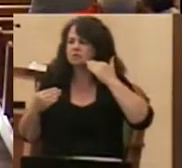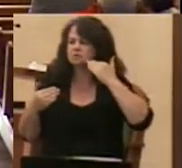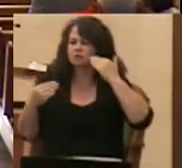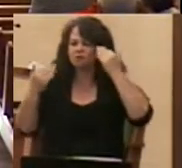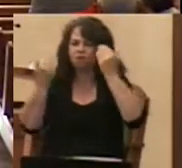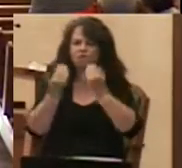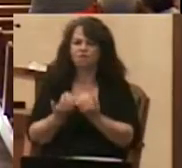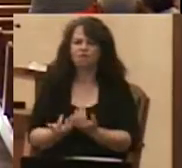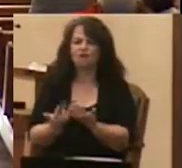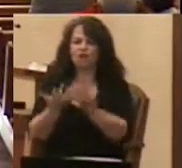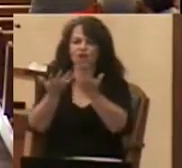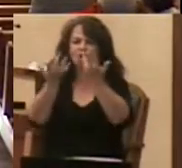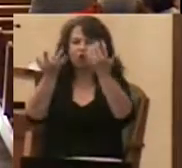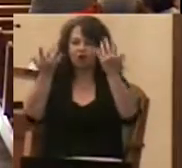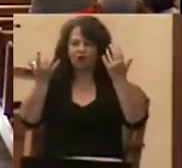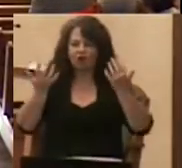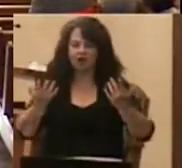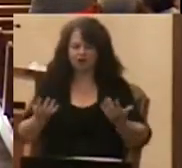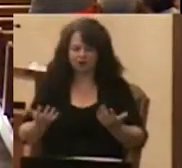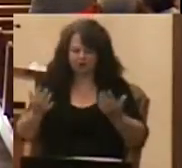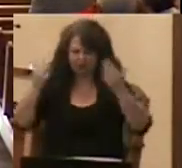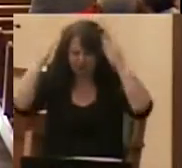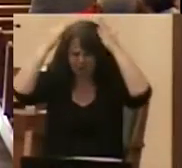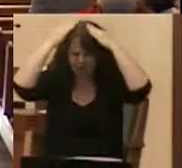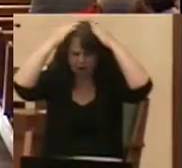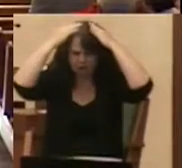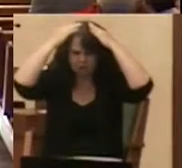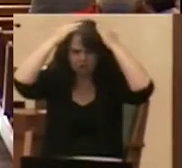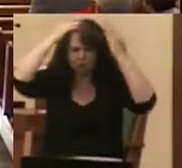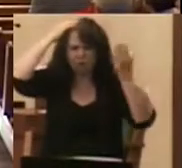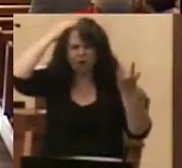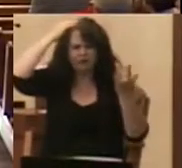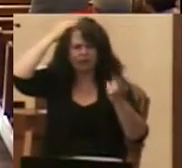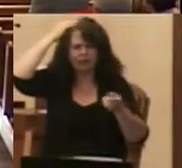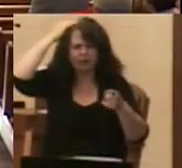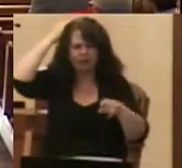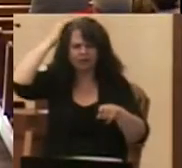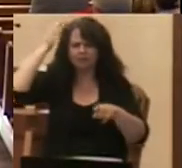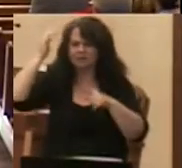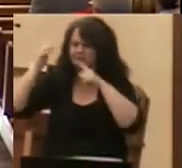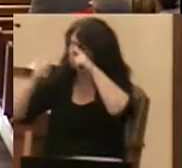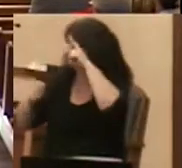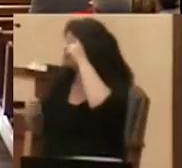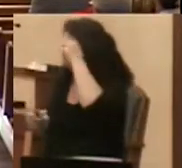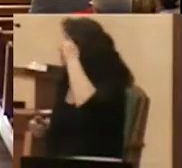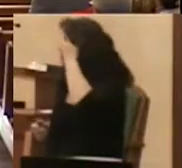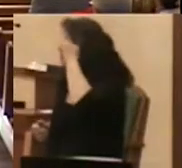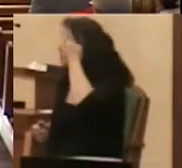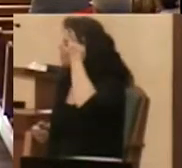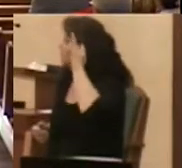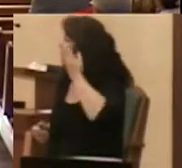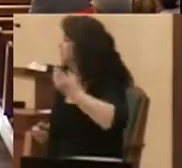Flames, fire, that's right. Fire on their heads. Why? What did they do after that?